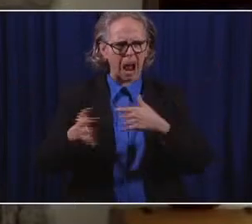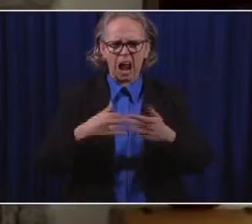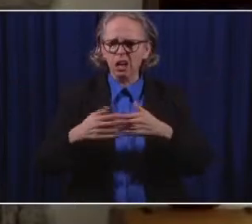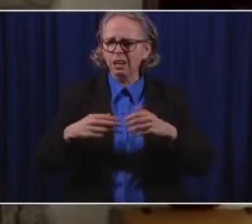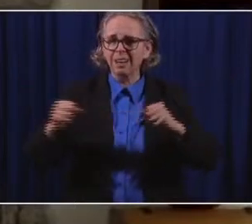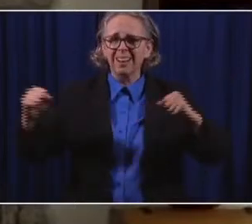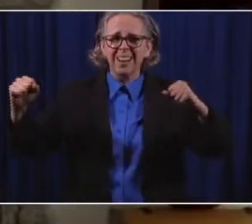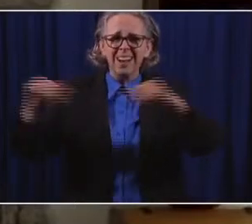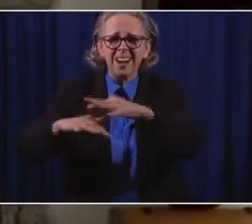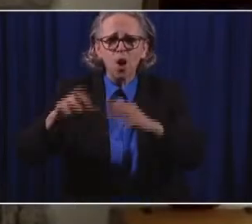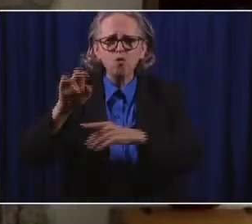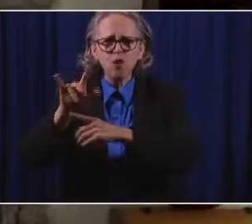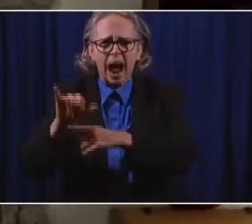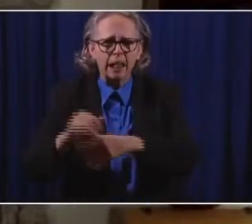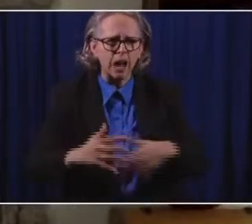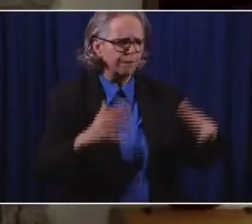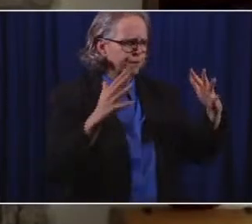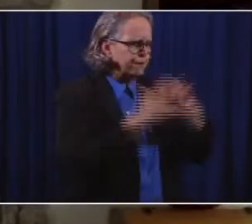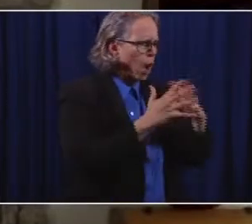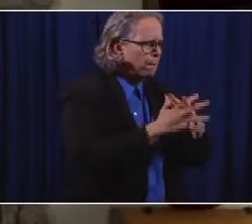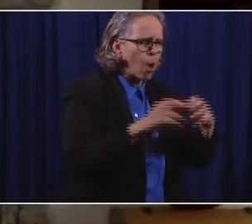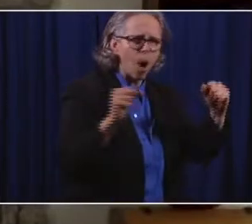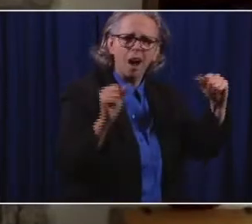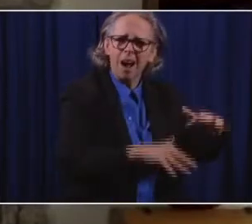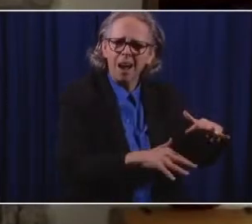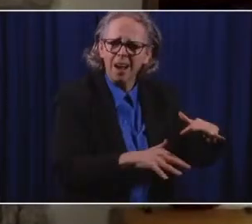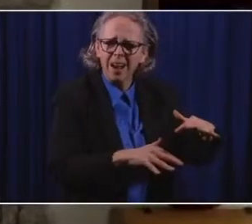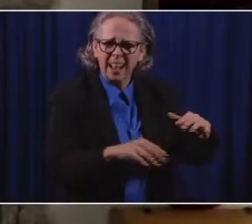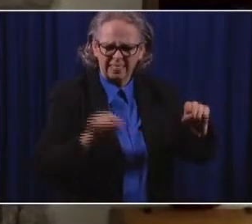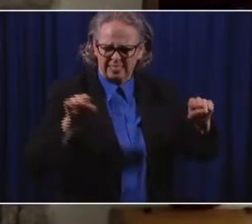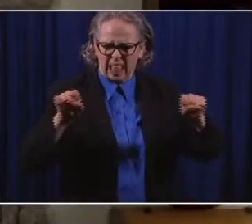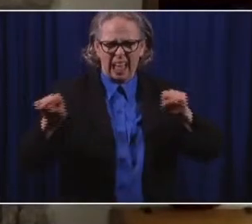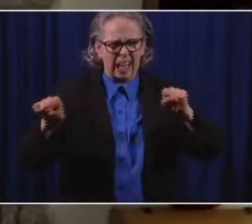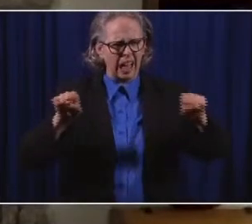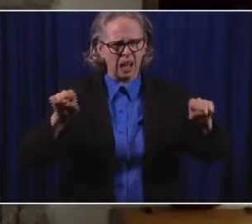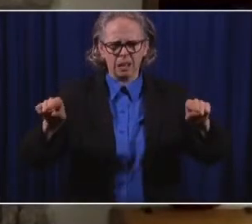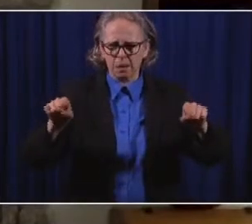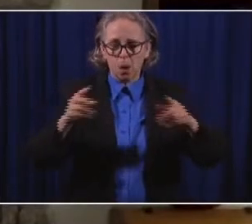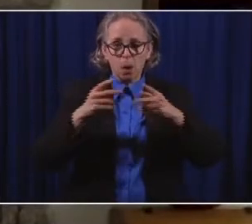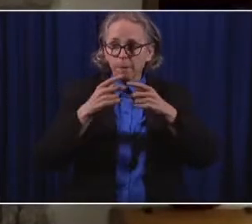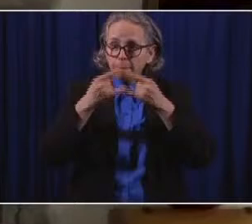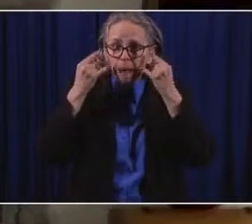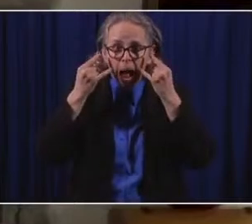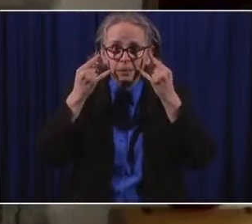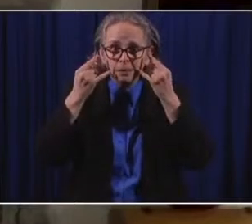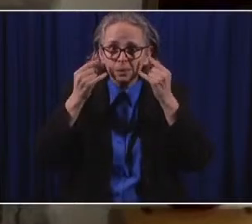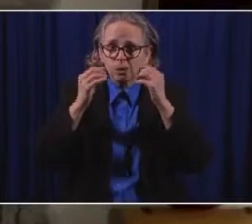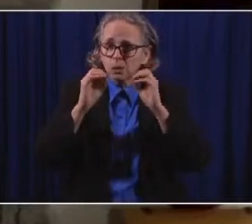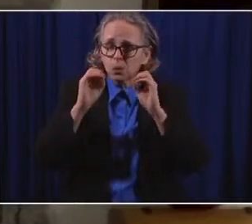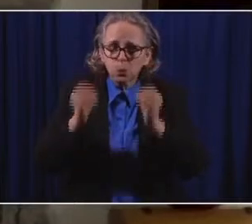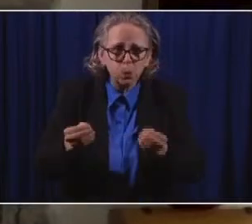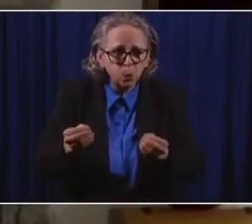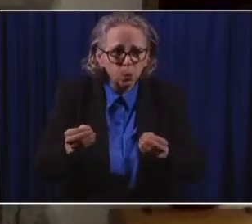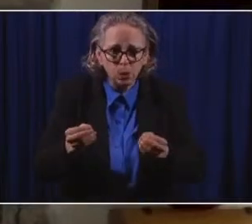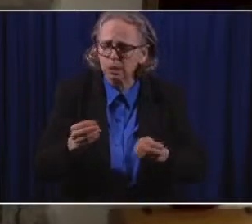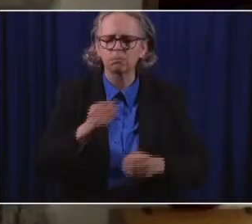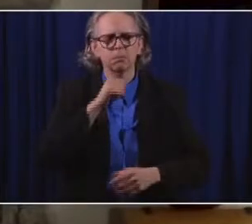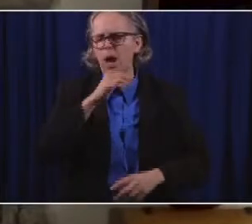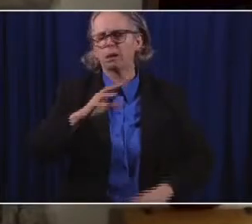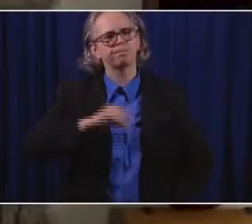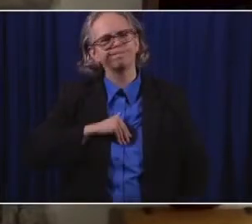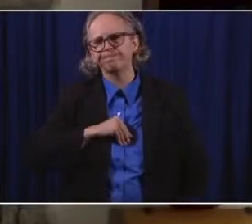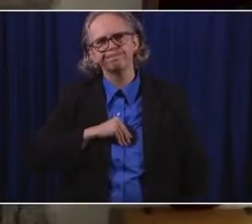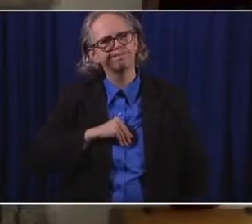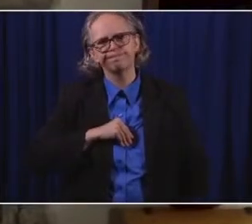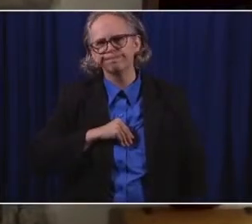watching party, gathering together without masks, with virus that has spread as deeply as it has into every crevice